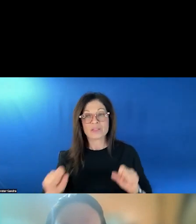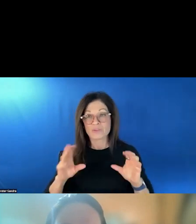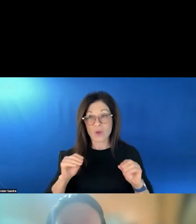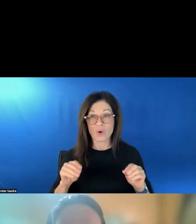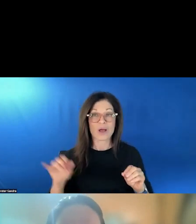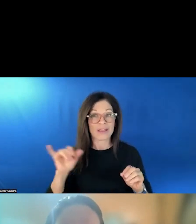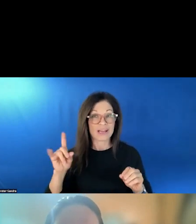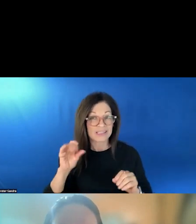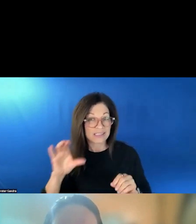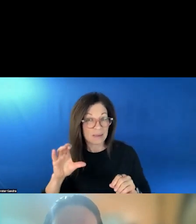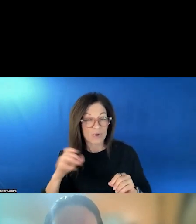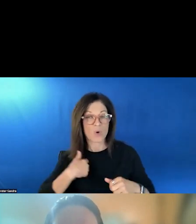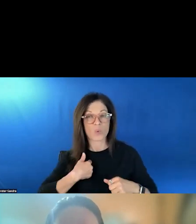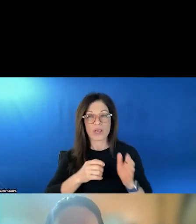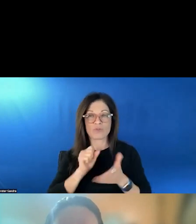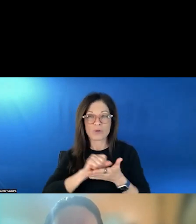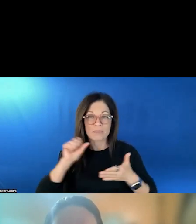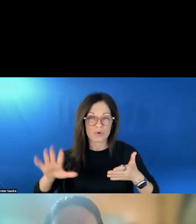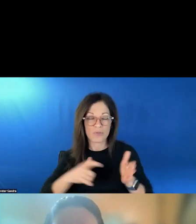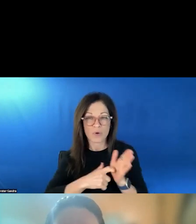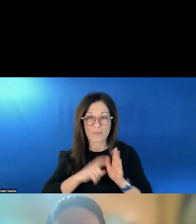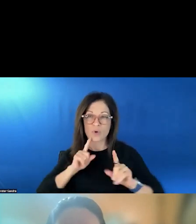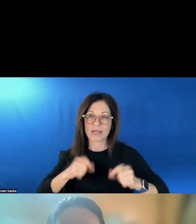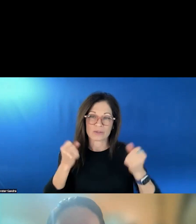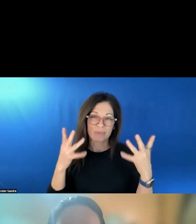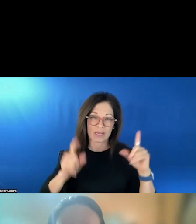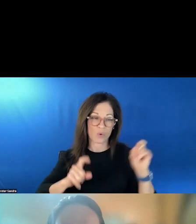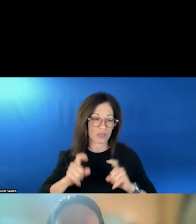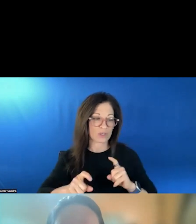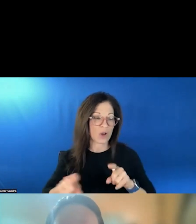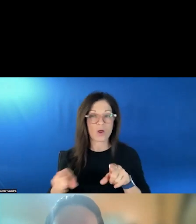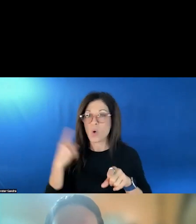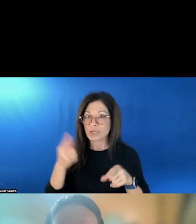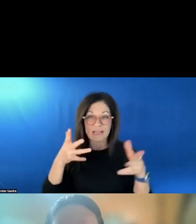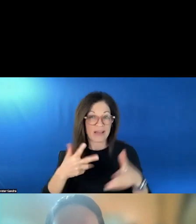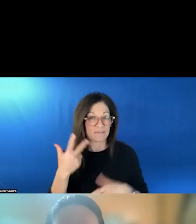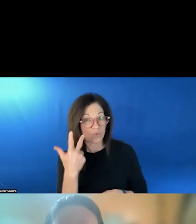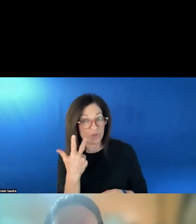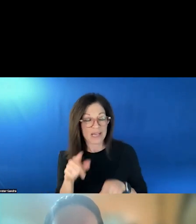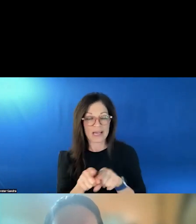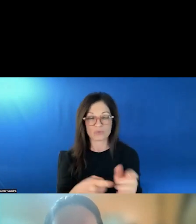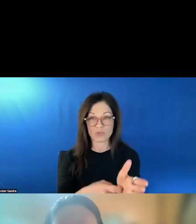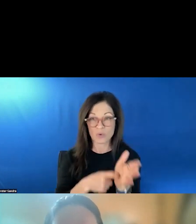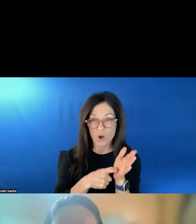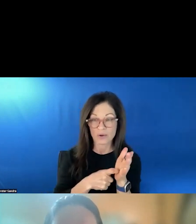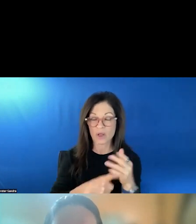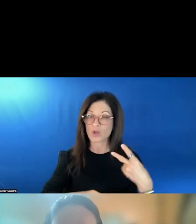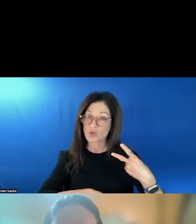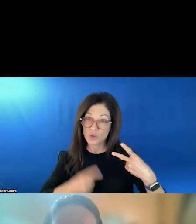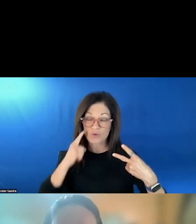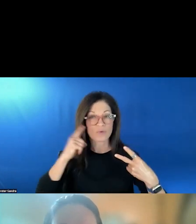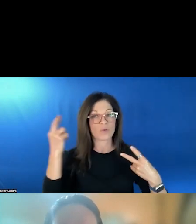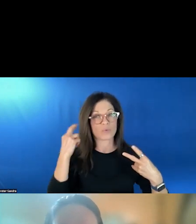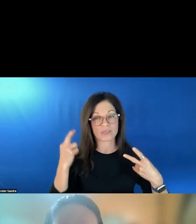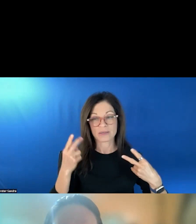we removed the requirement to answer many of those questions, and we only left 3 as required. 2 are for the purposes of